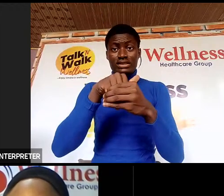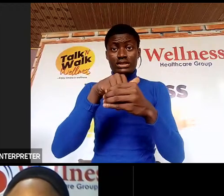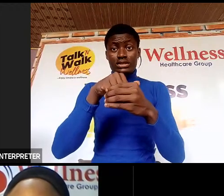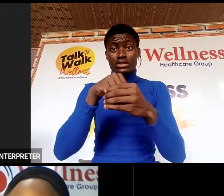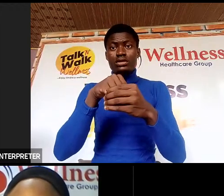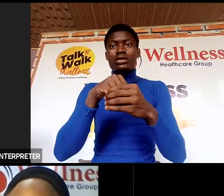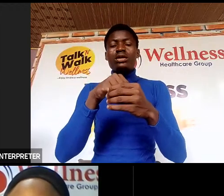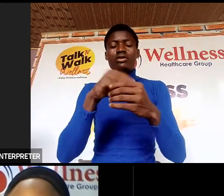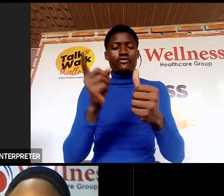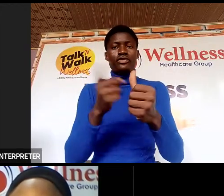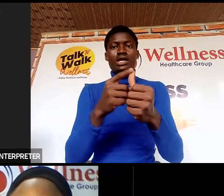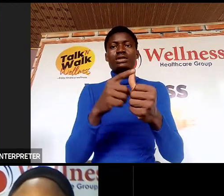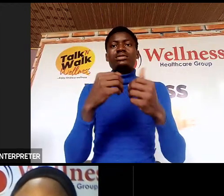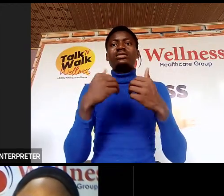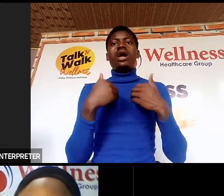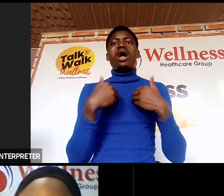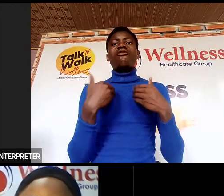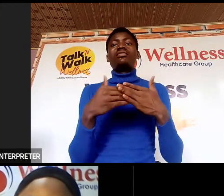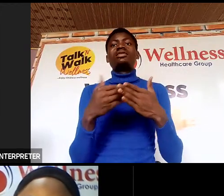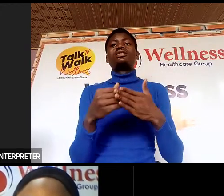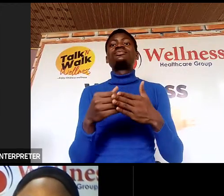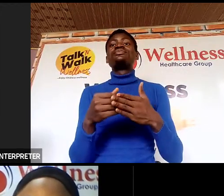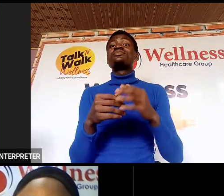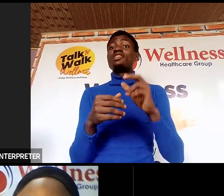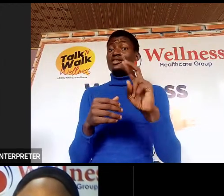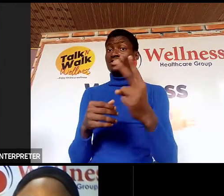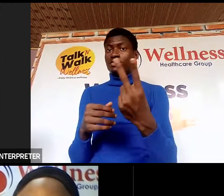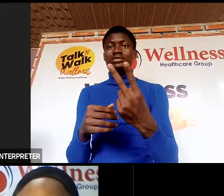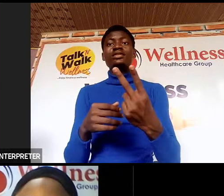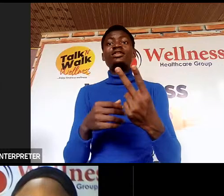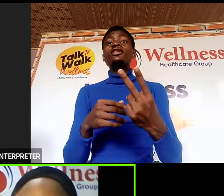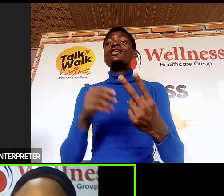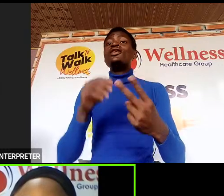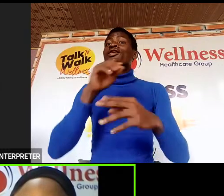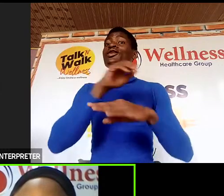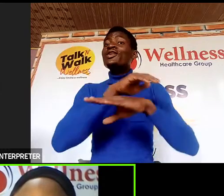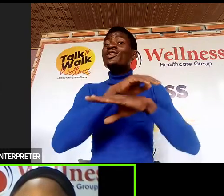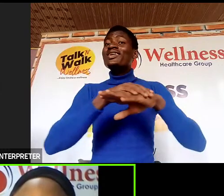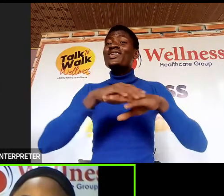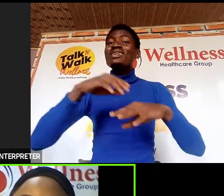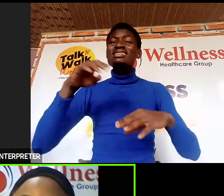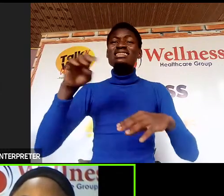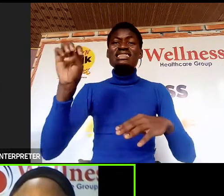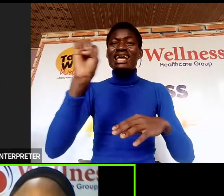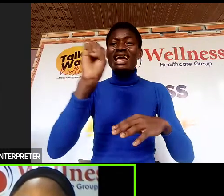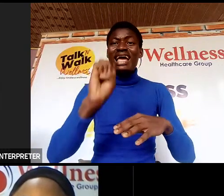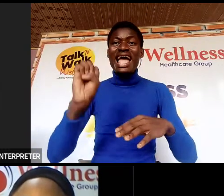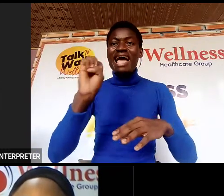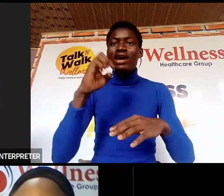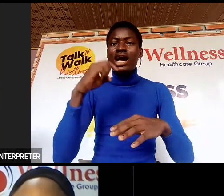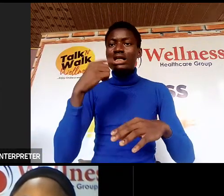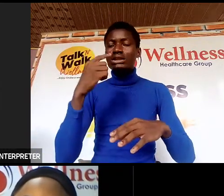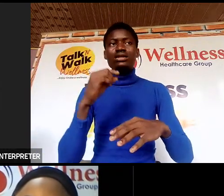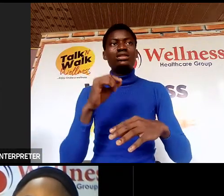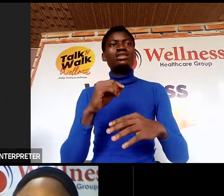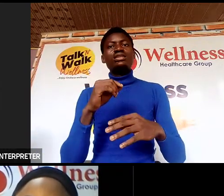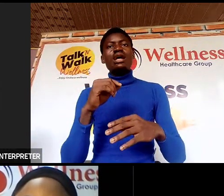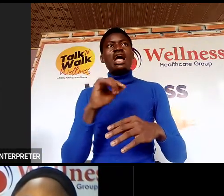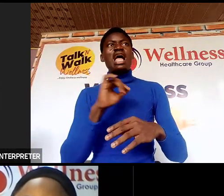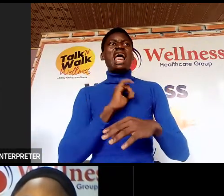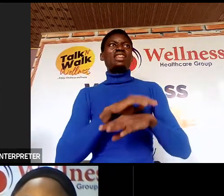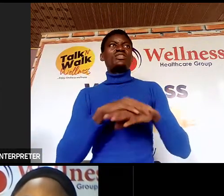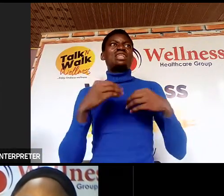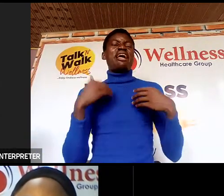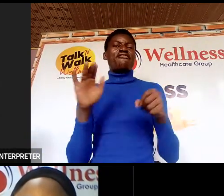well. Don't ever think that I never have enough money to save. It's really, I agree, it's actually a poverty mentality. Because